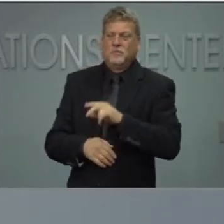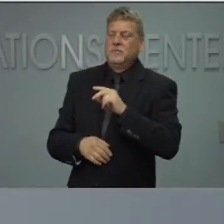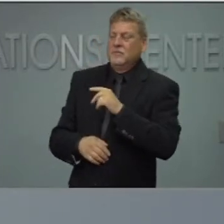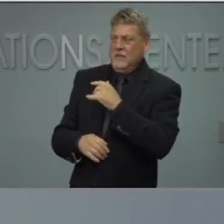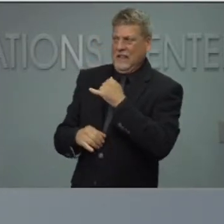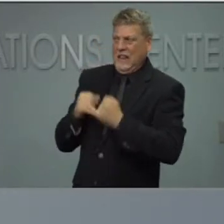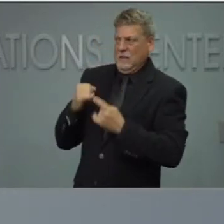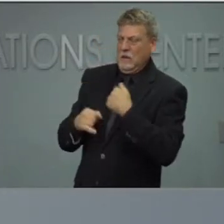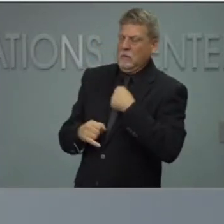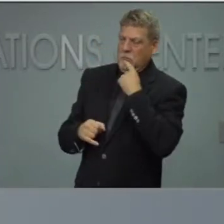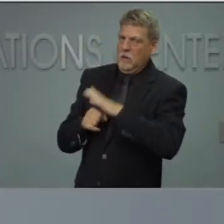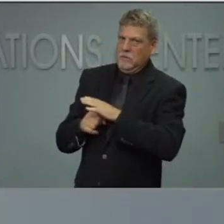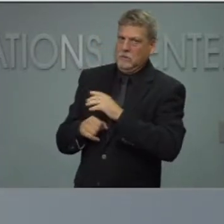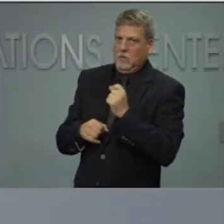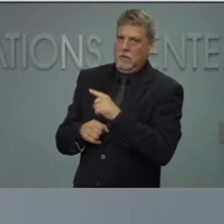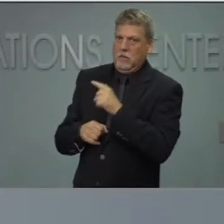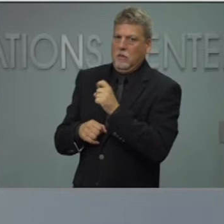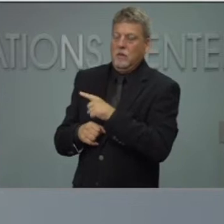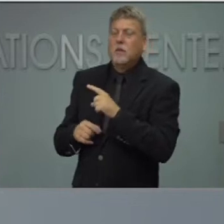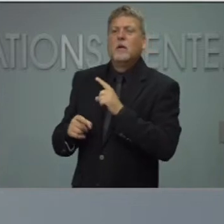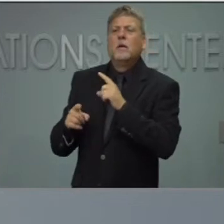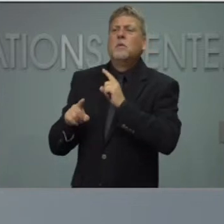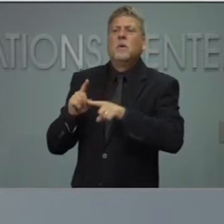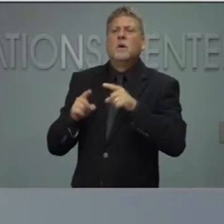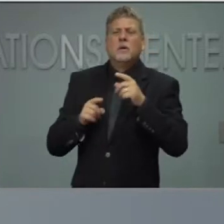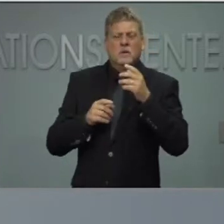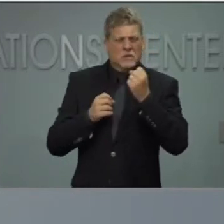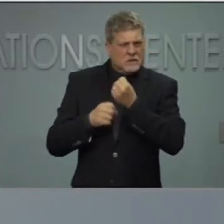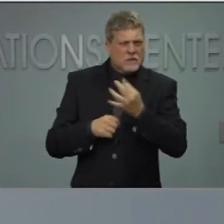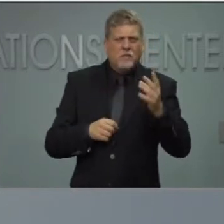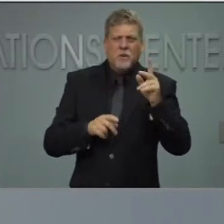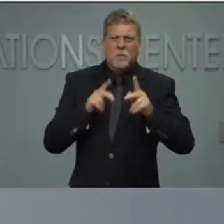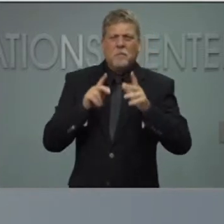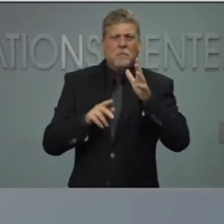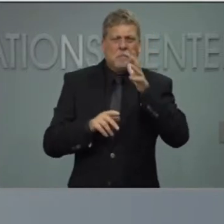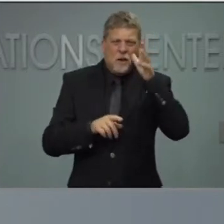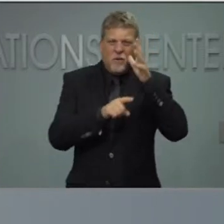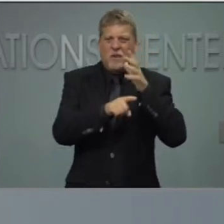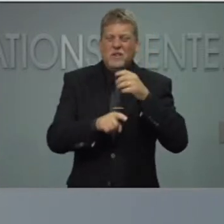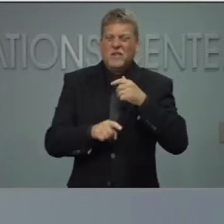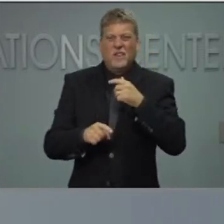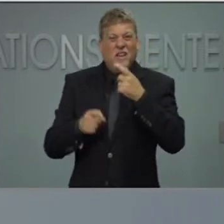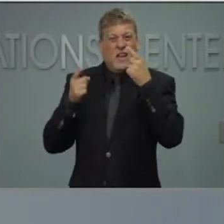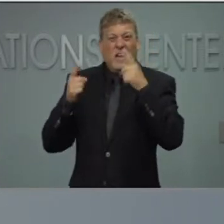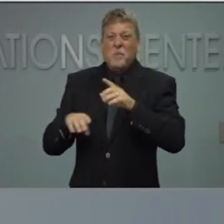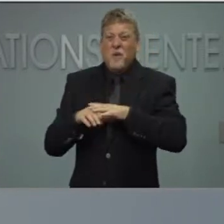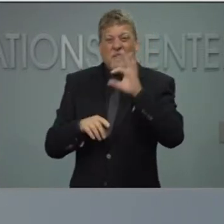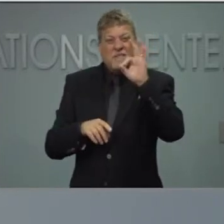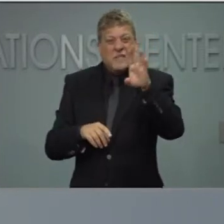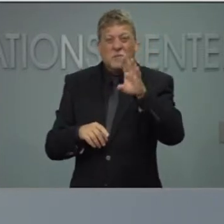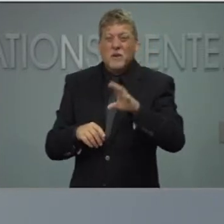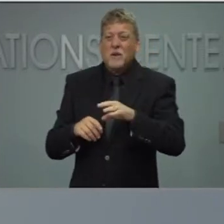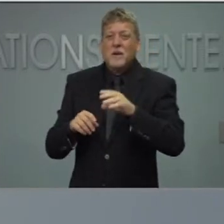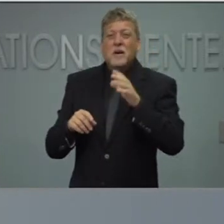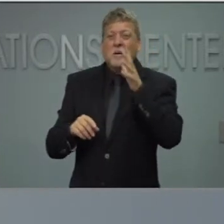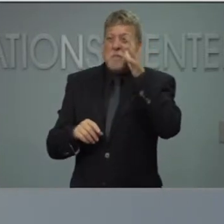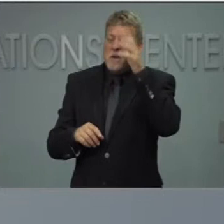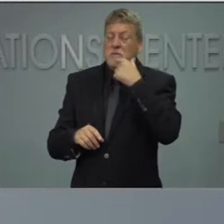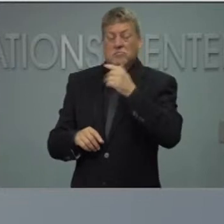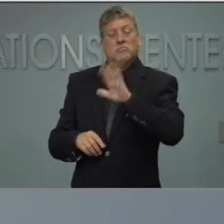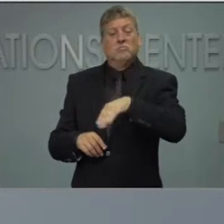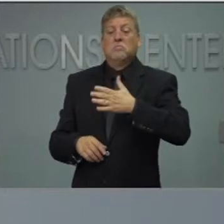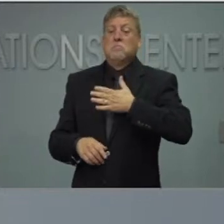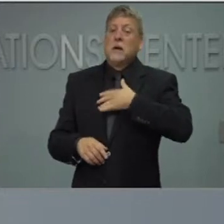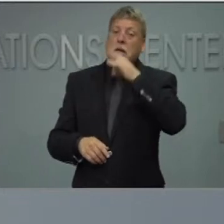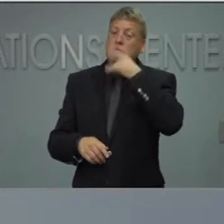promise. So if those parents, and this has been going on, you kind of see it on Facebook and other places, parents are going to pull their children out